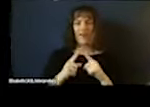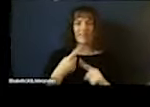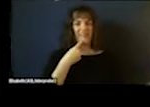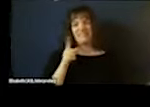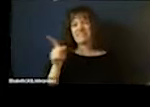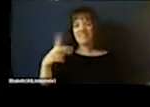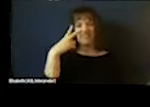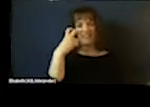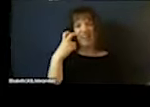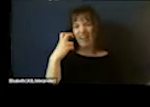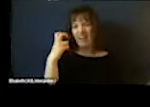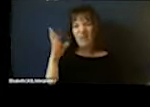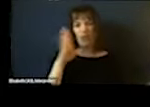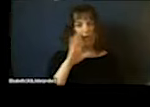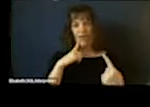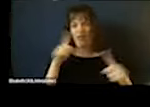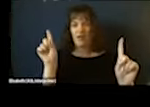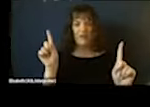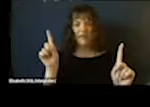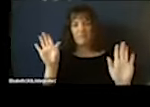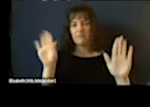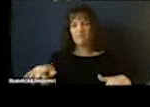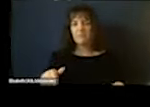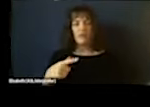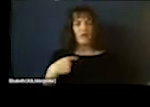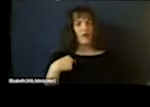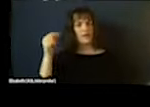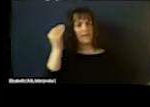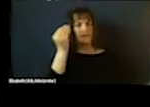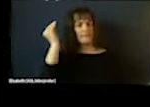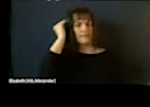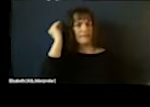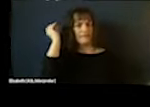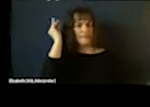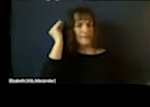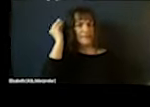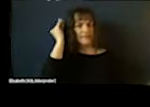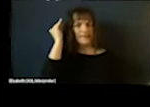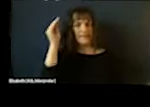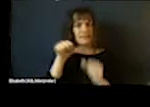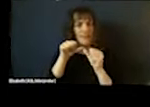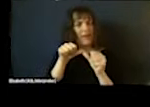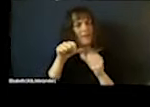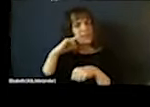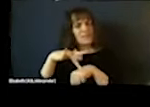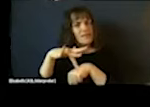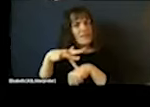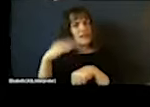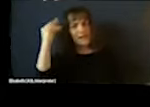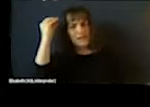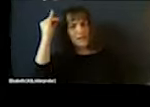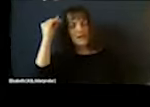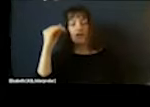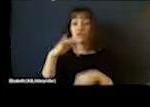do or not. But that was keep in my mind. I don't know why, but I just keep thinking about it. Only 2006.